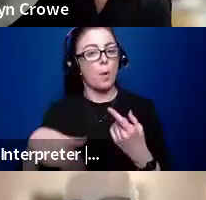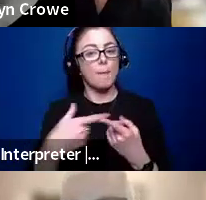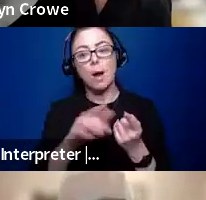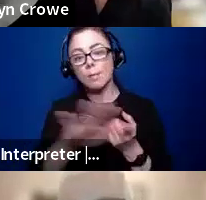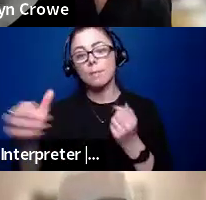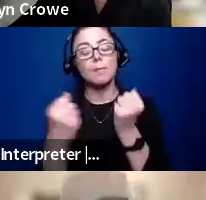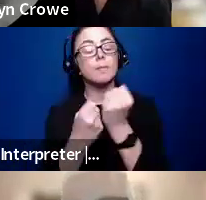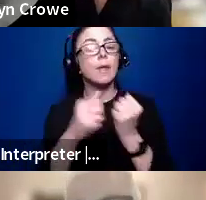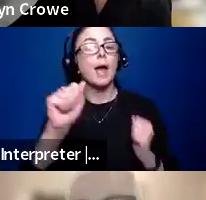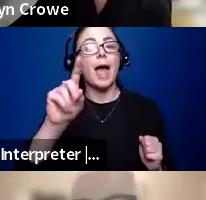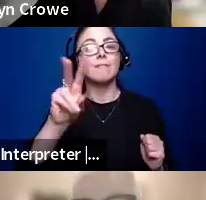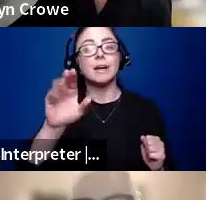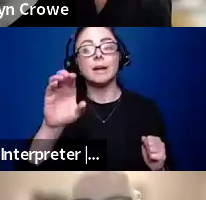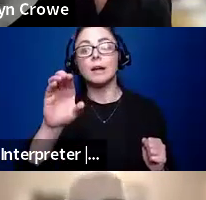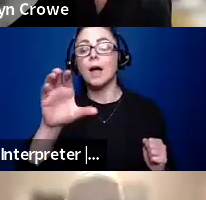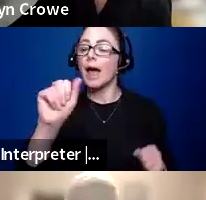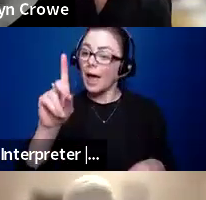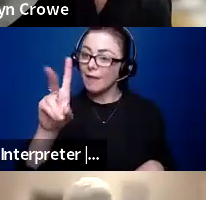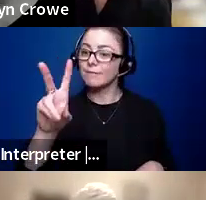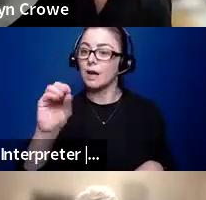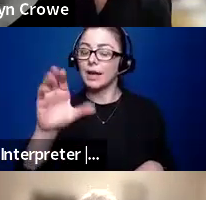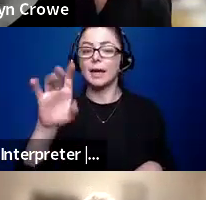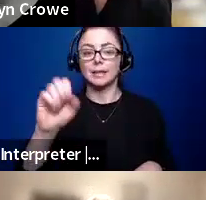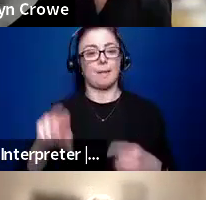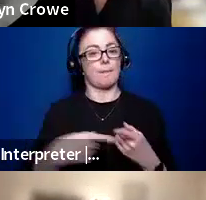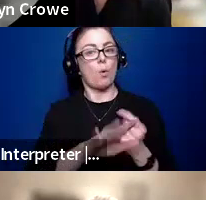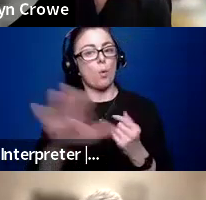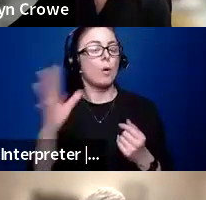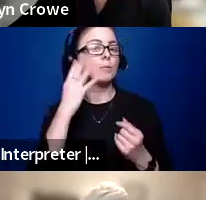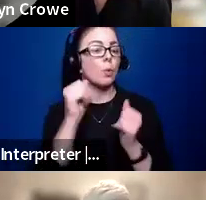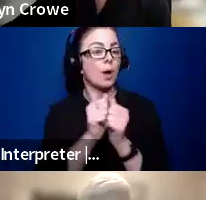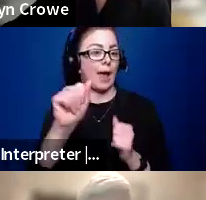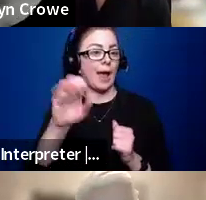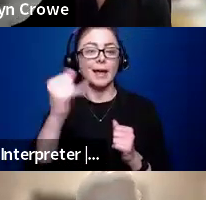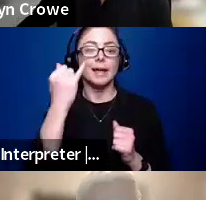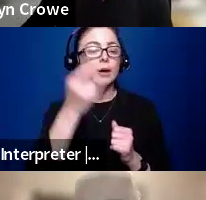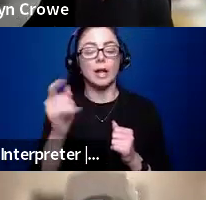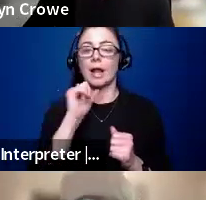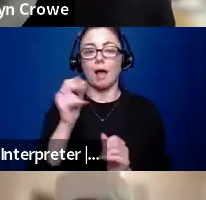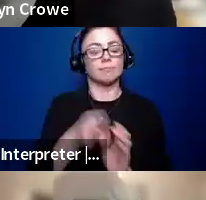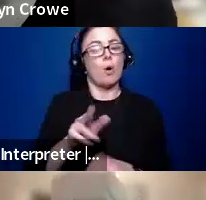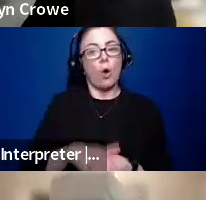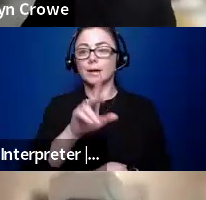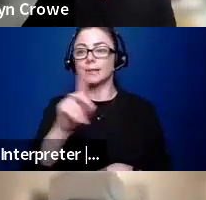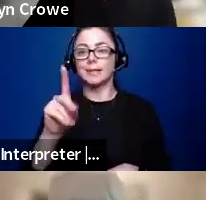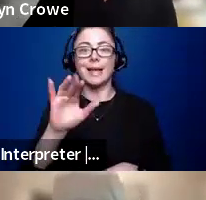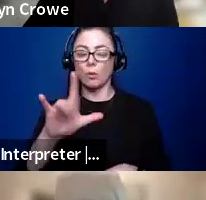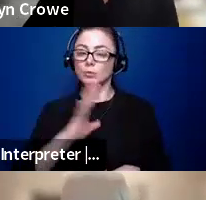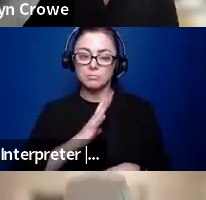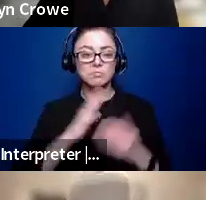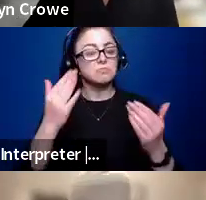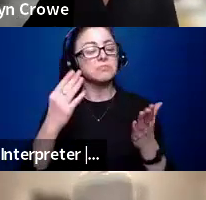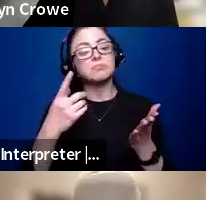on the AEAs. But if you're not familiar with the DD Council, we're not going to spend that much time on it today. Do check out